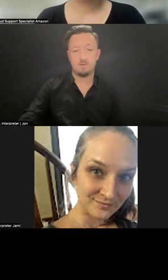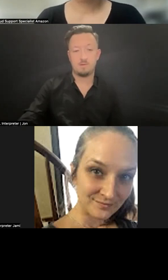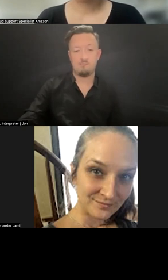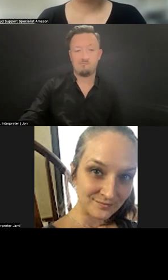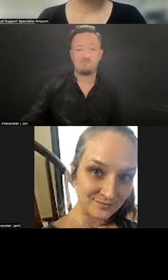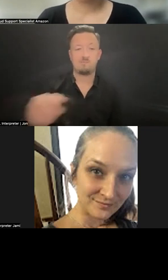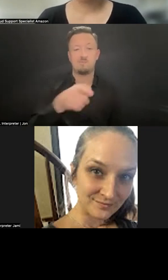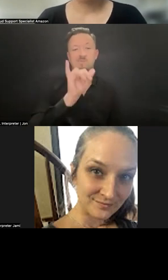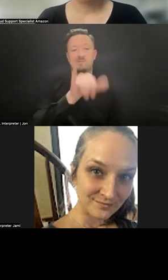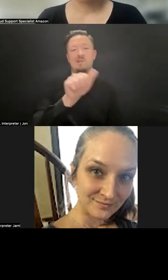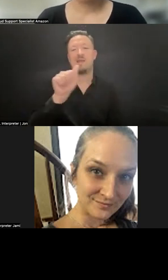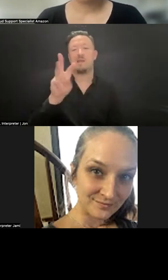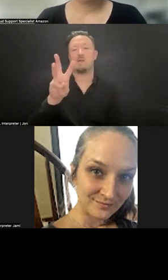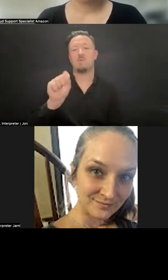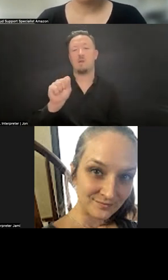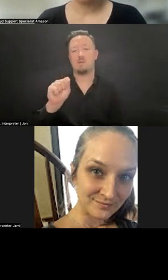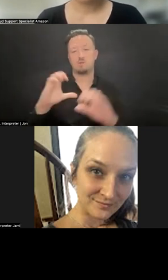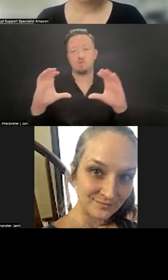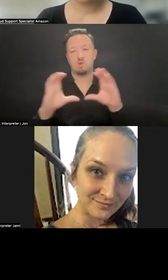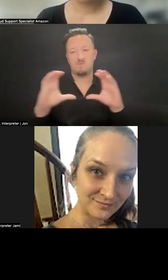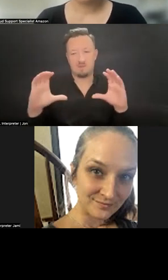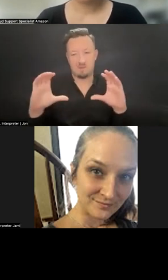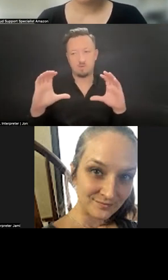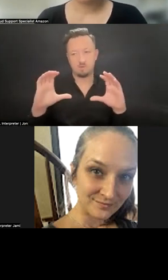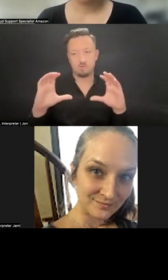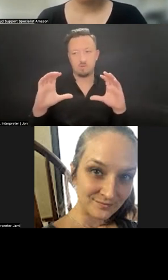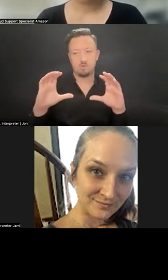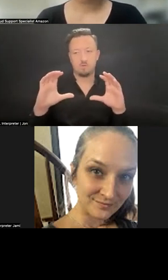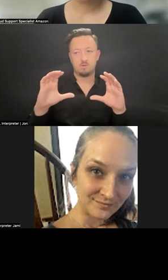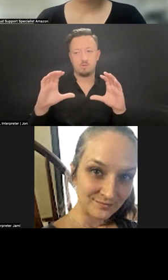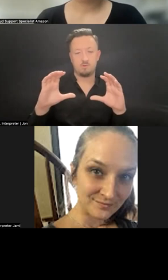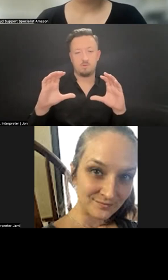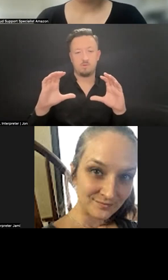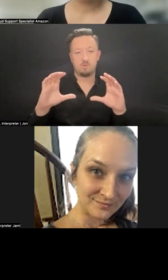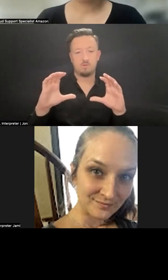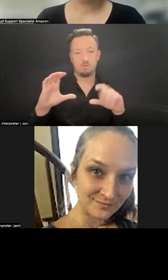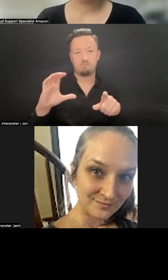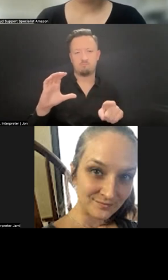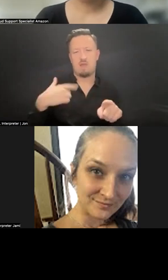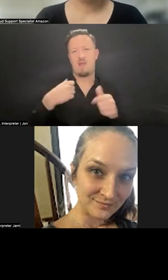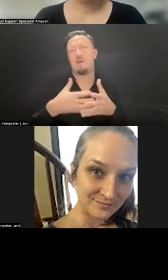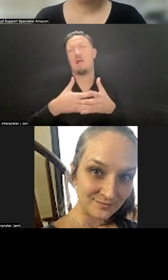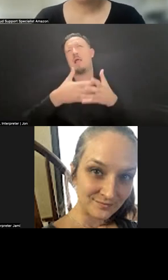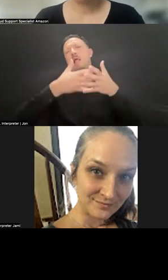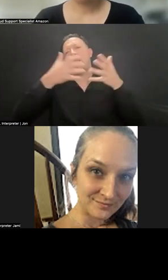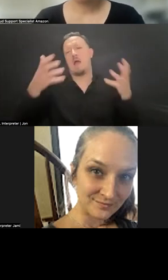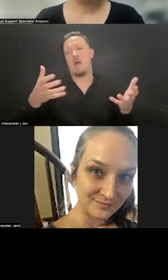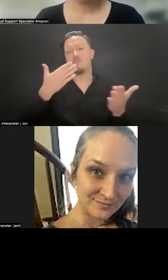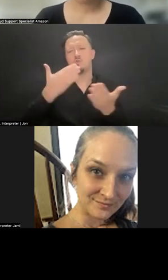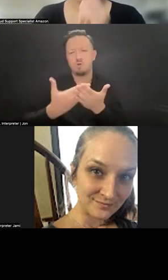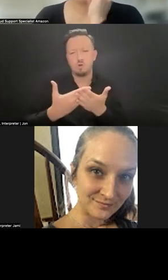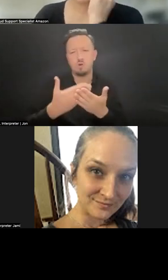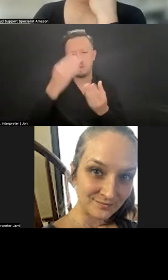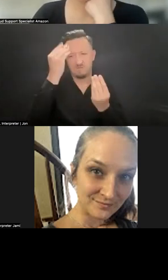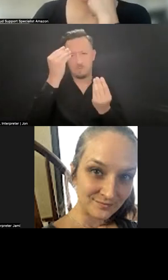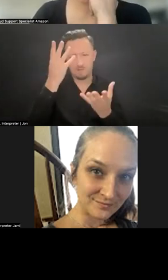AWS certification page. Lots of useful information there. Why choose this